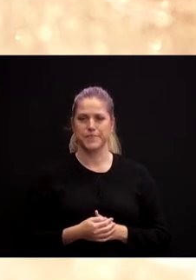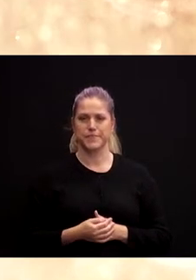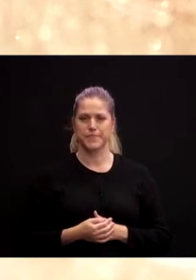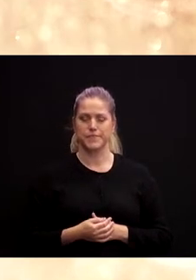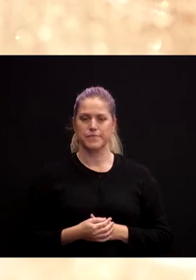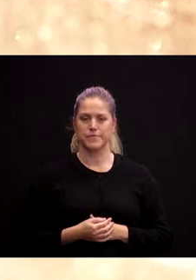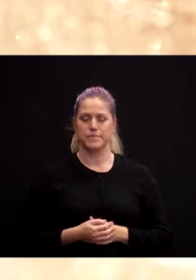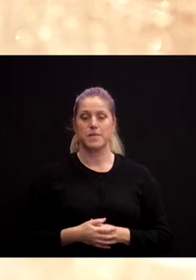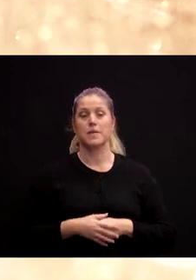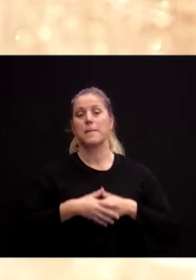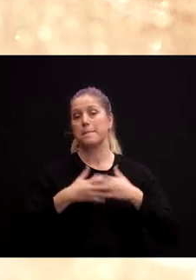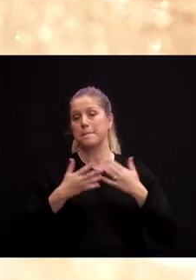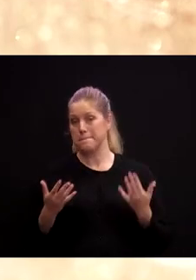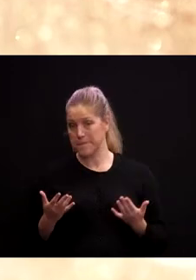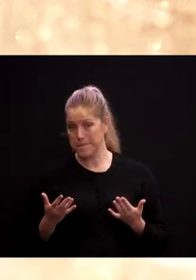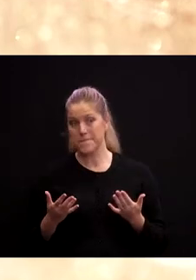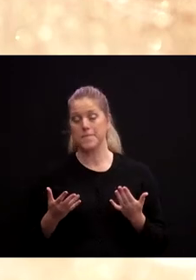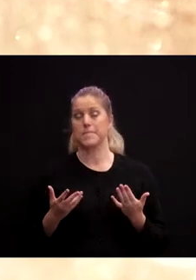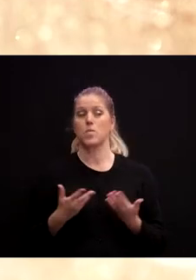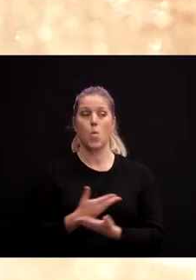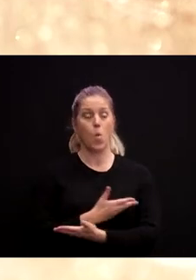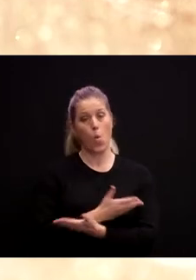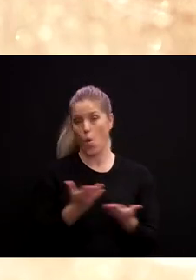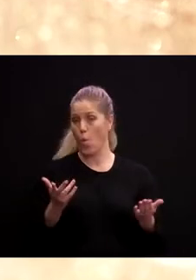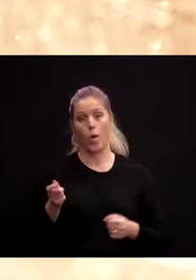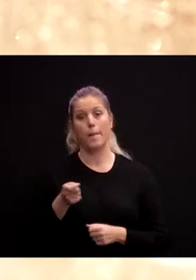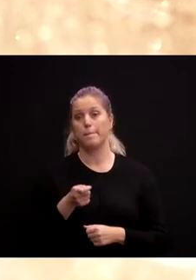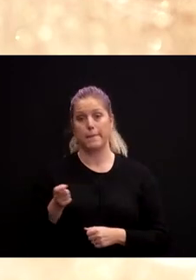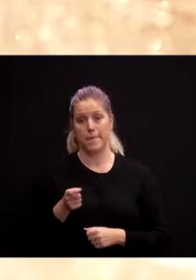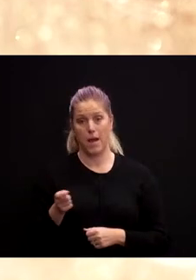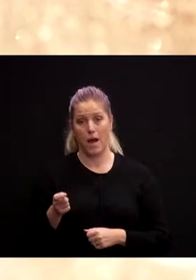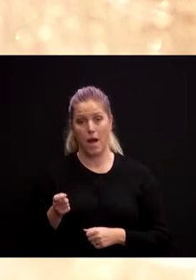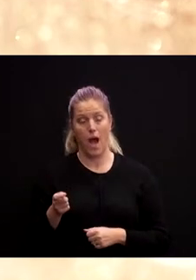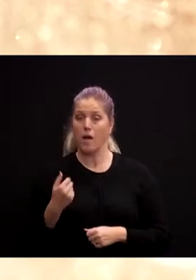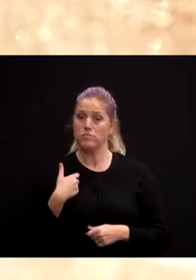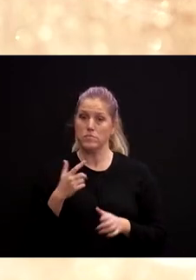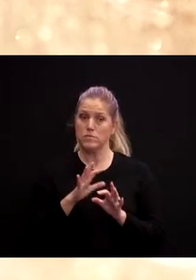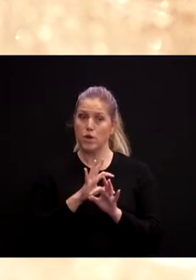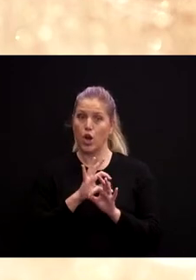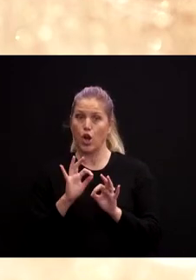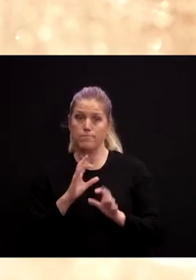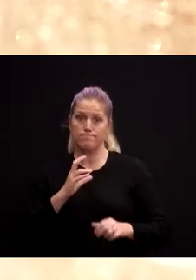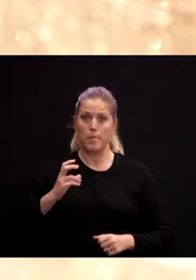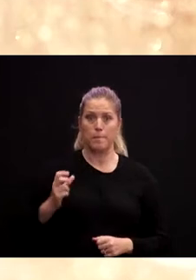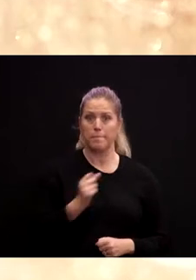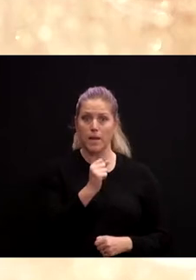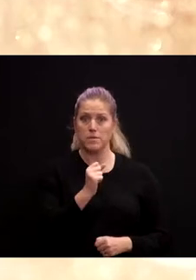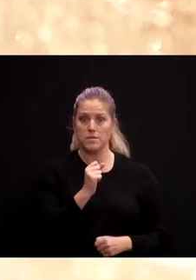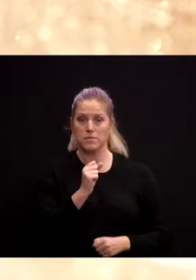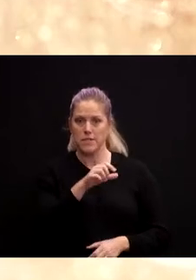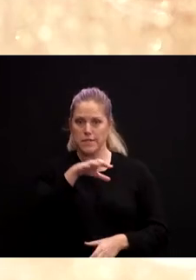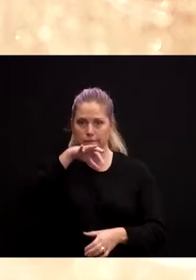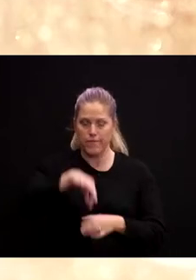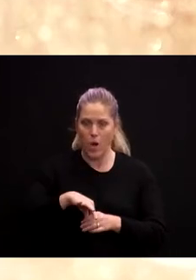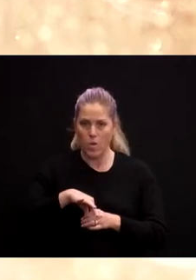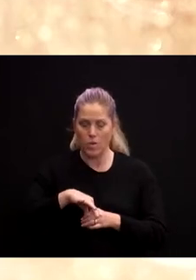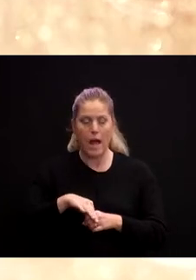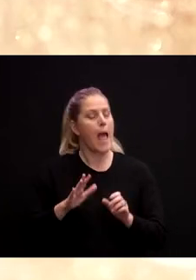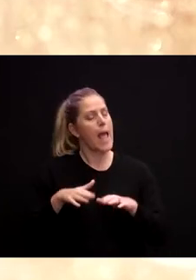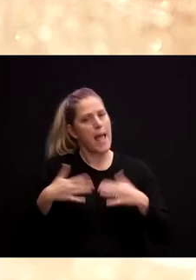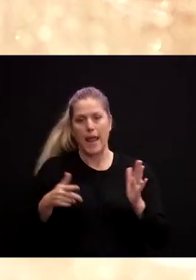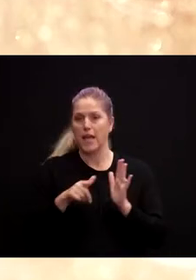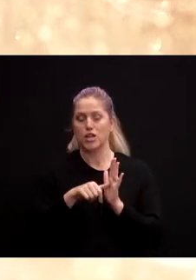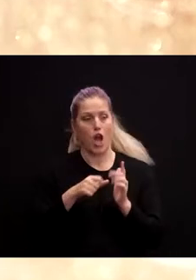However, all members, there is no compulsion to vote on any motion. All members at any time can